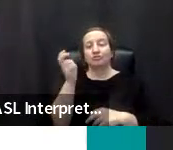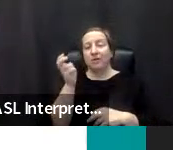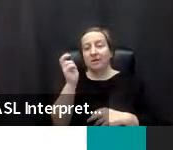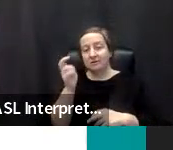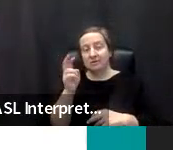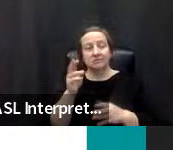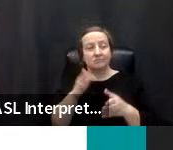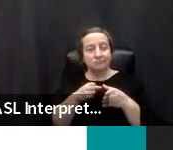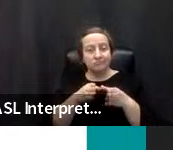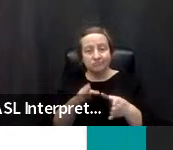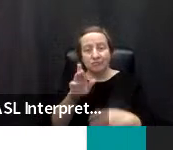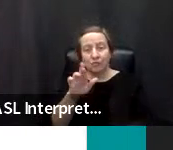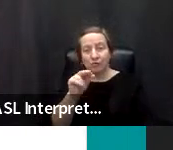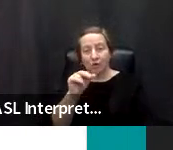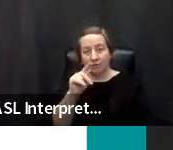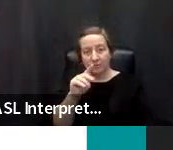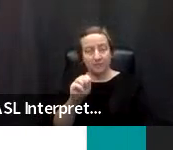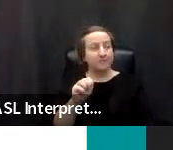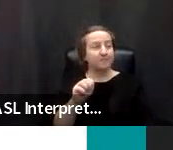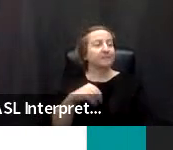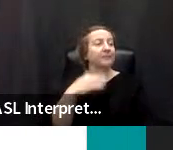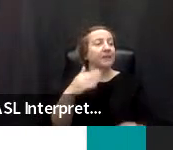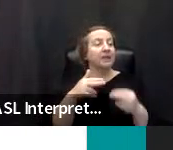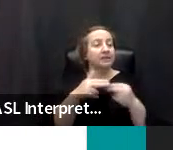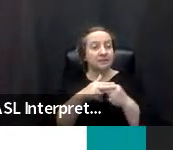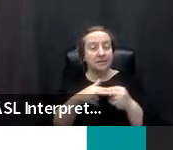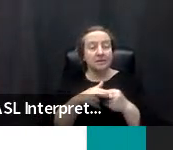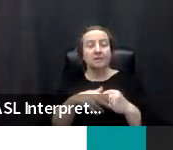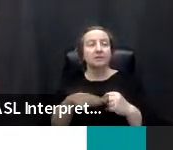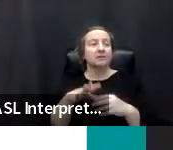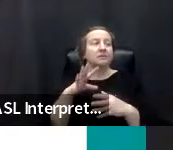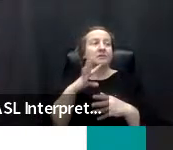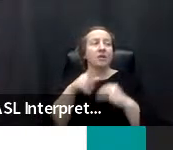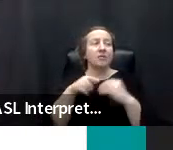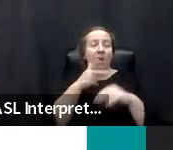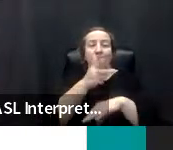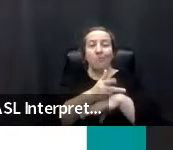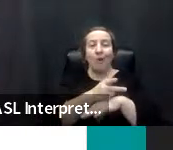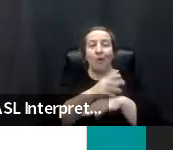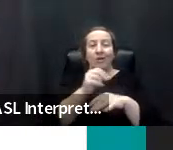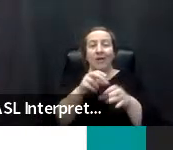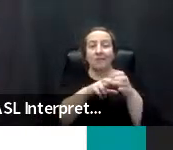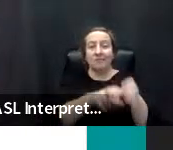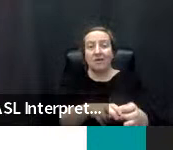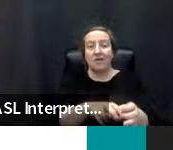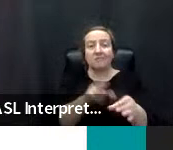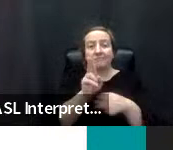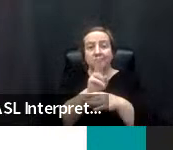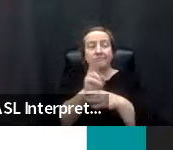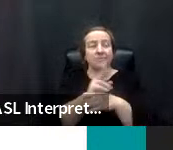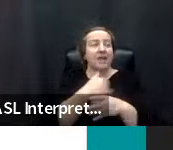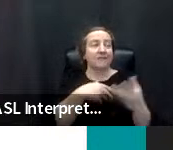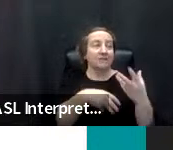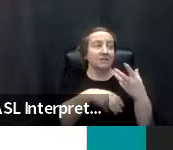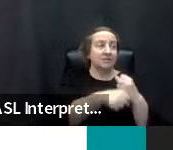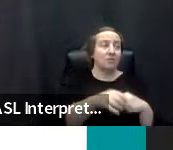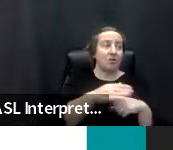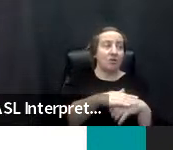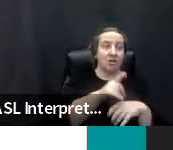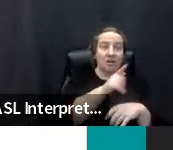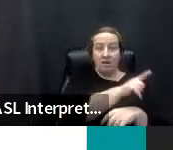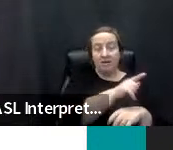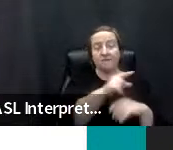slide. So next I wanted to get into park and rides and utilization. So we've got a summary on the left there kind of showing